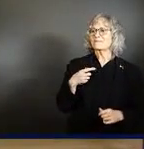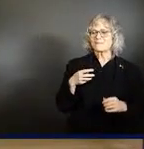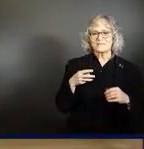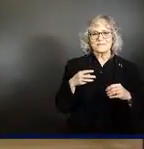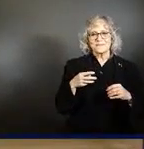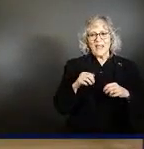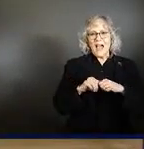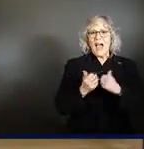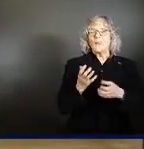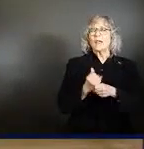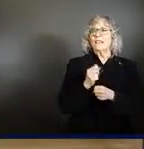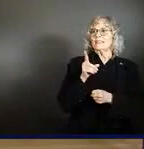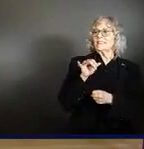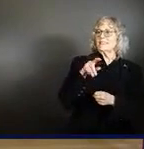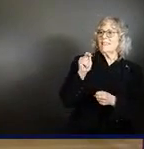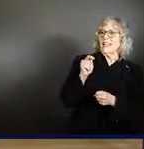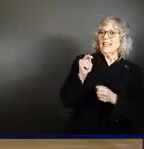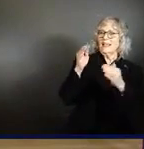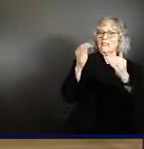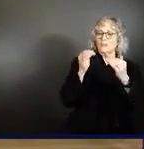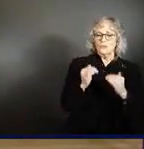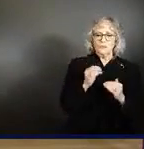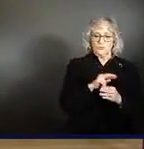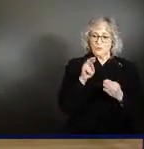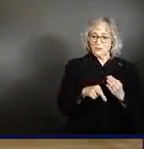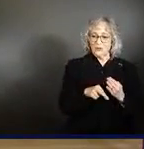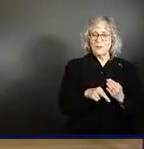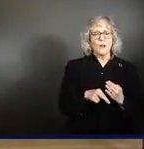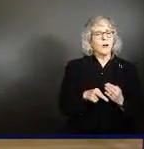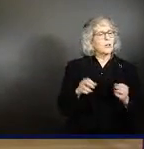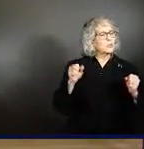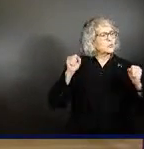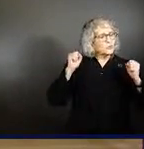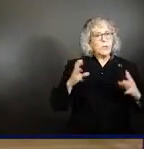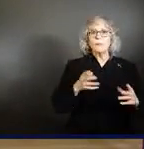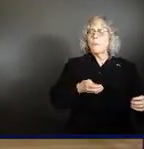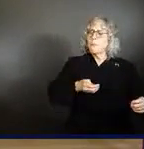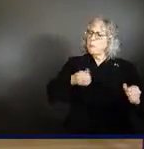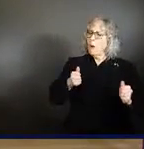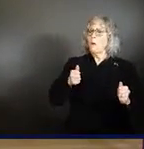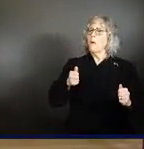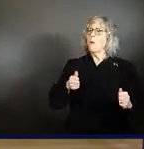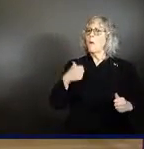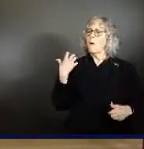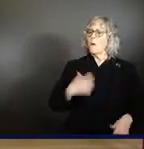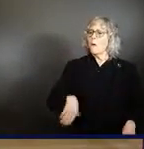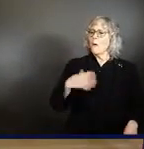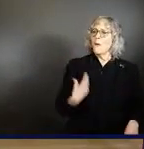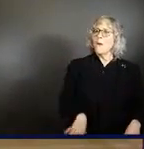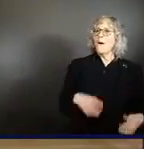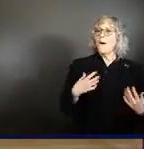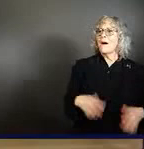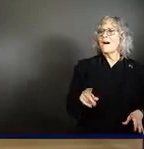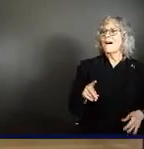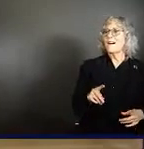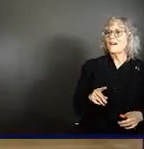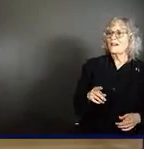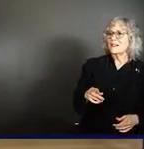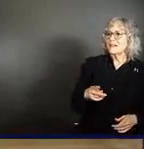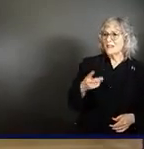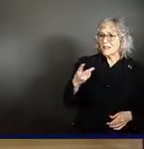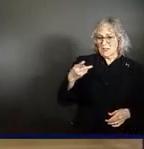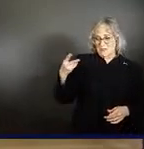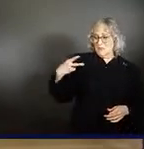get from the data to the results, it's incredibly fast. This is a story that we both were part